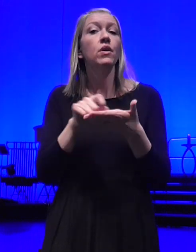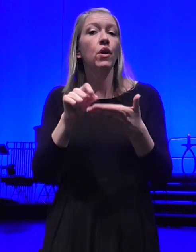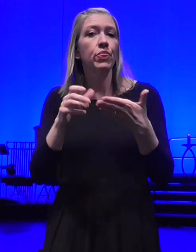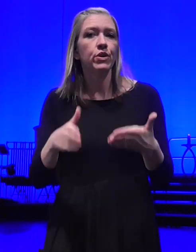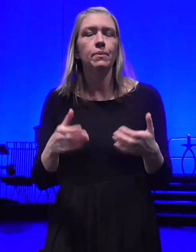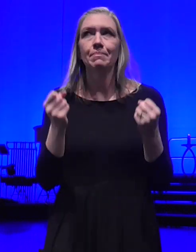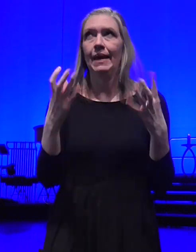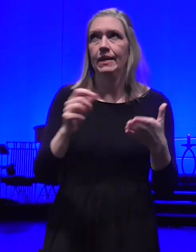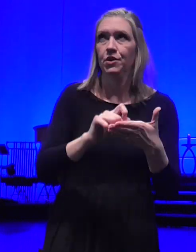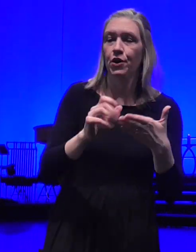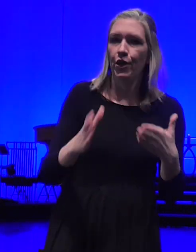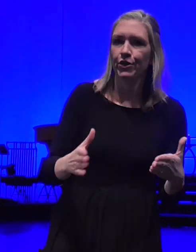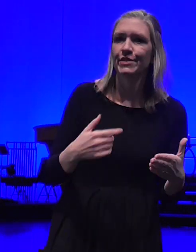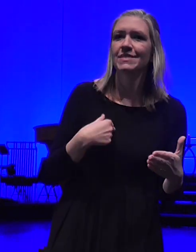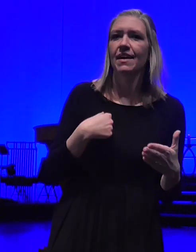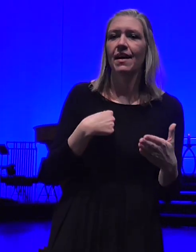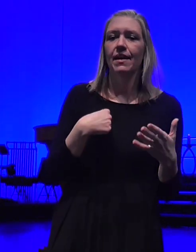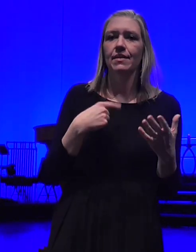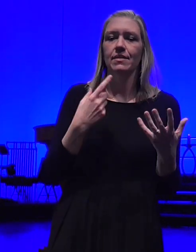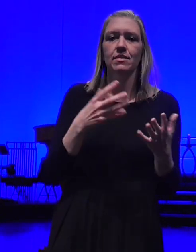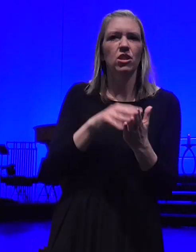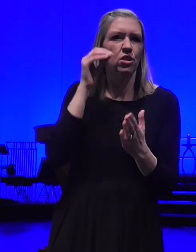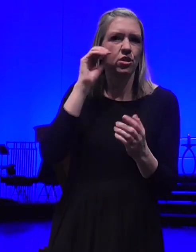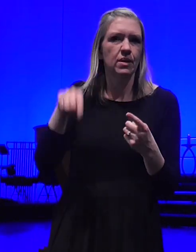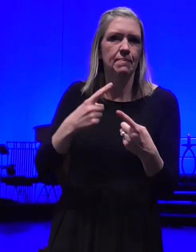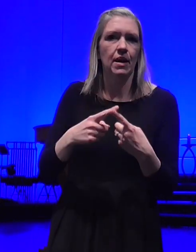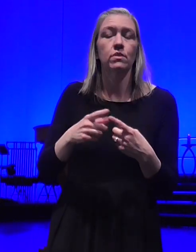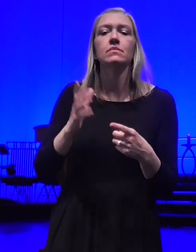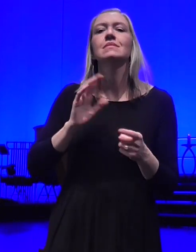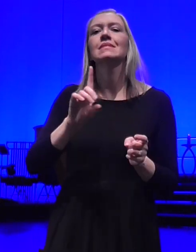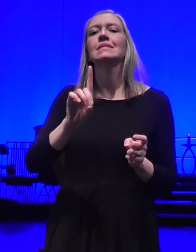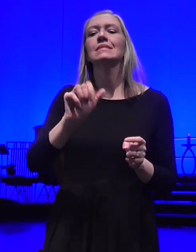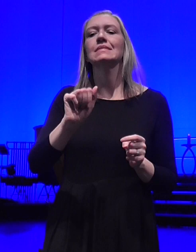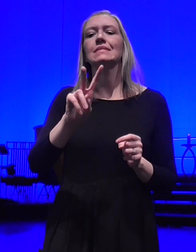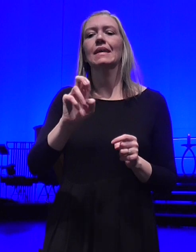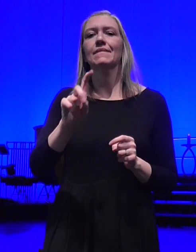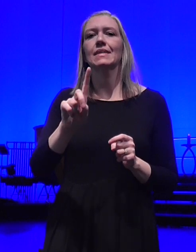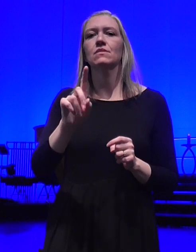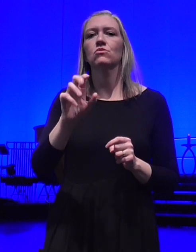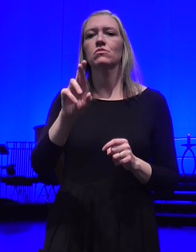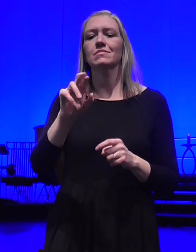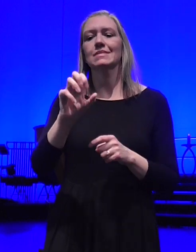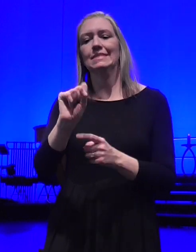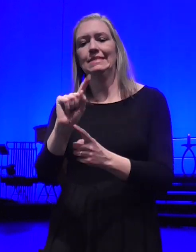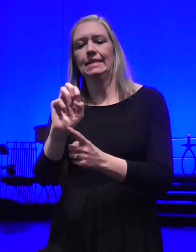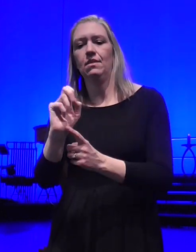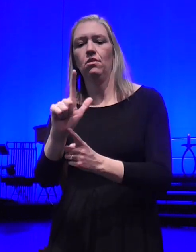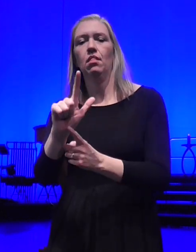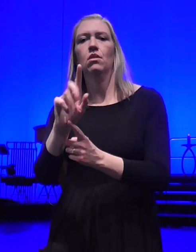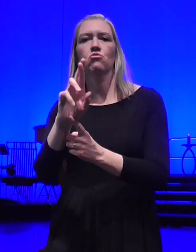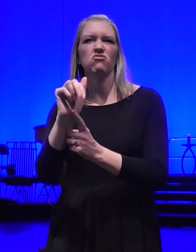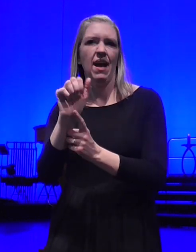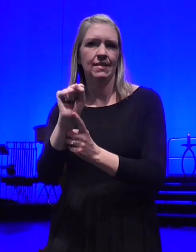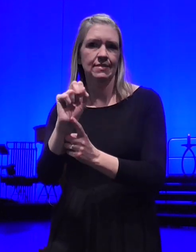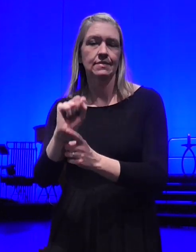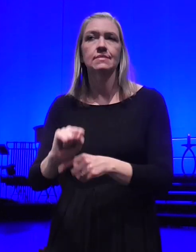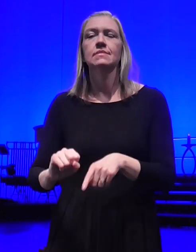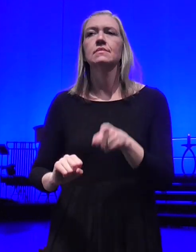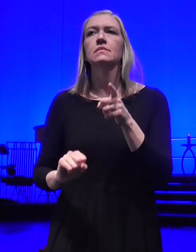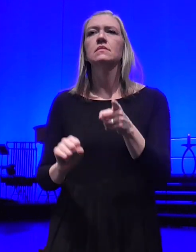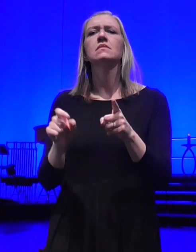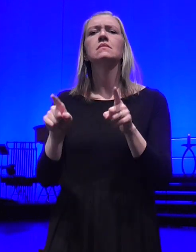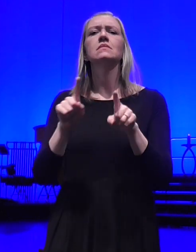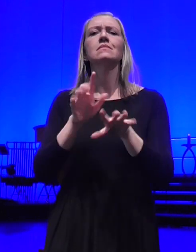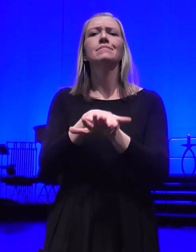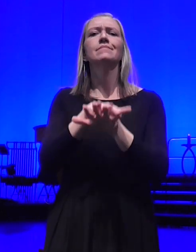many authors that I was introduced to was David Stendhal Rast, and he talks about there being a distinction between